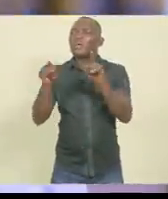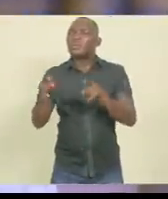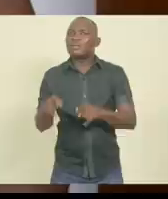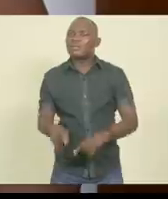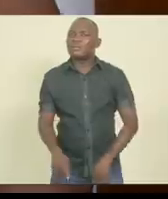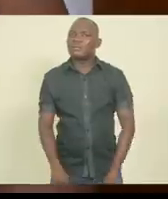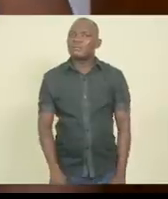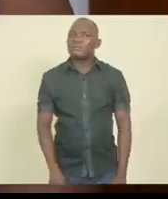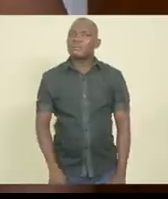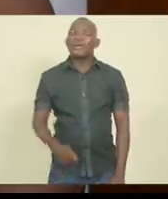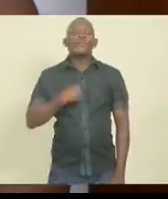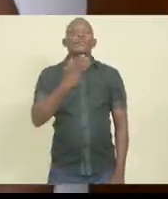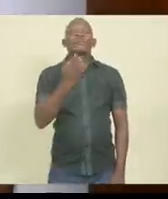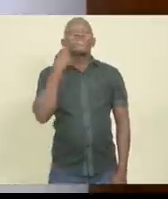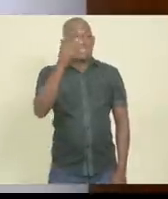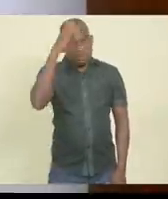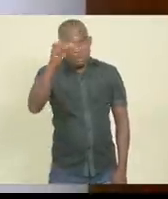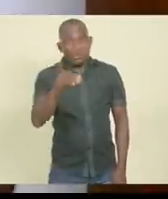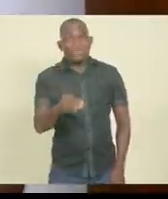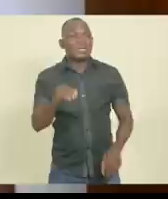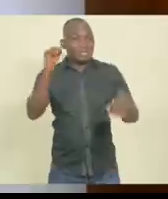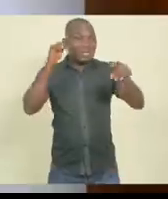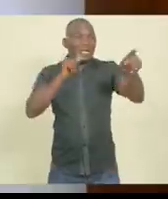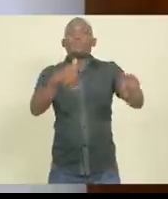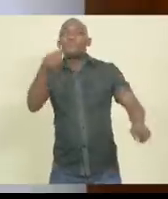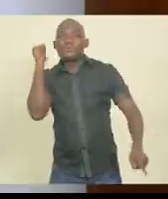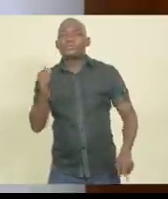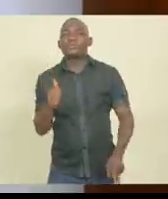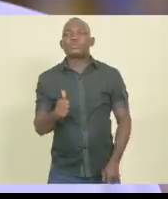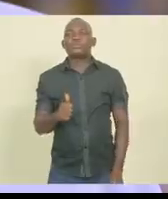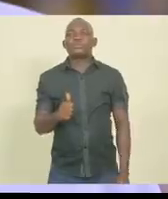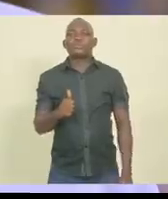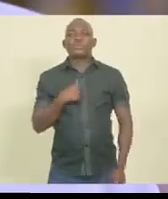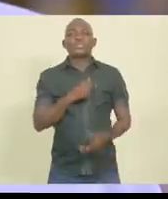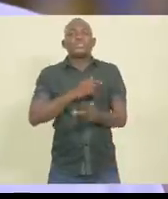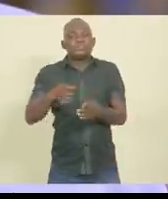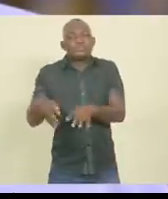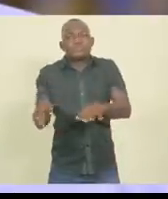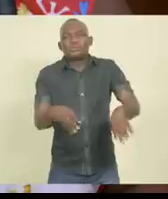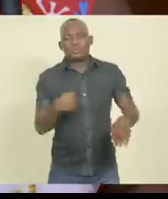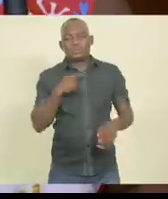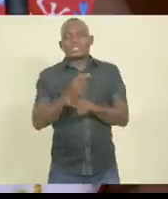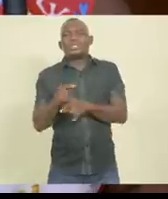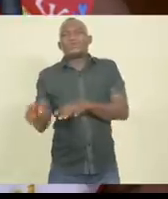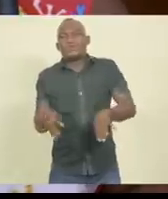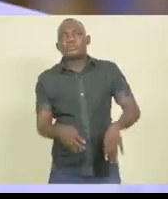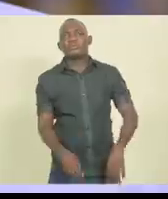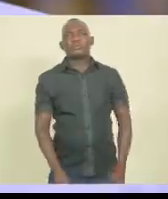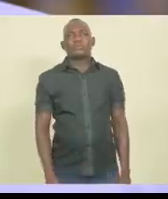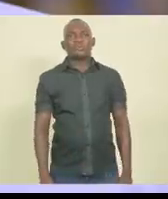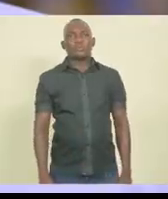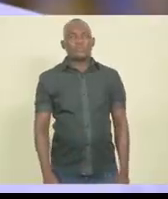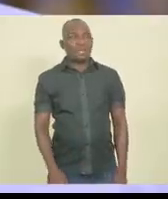What's going on here? I want to see the boy and Patience was. Was just sweeping the floor. Sweeping the floor? Yes, madam.